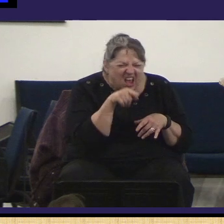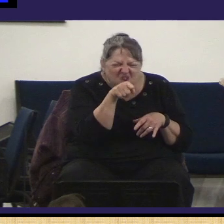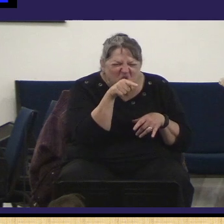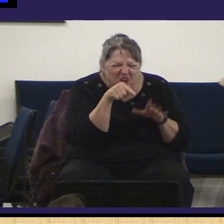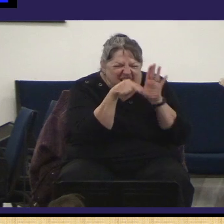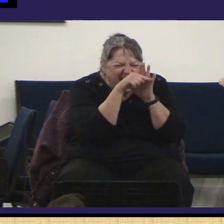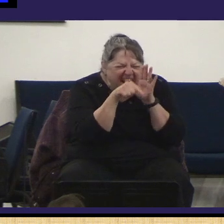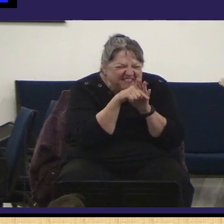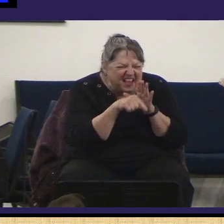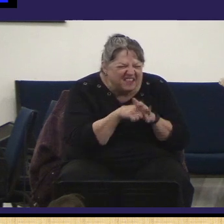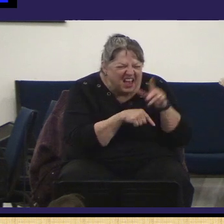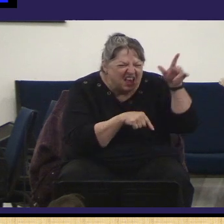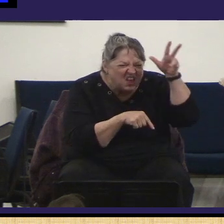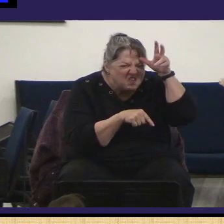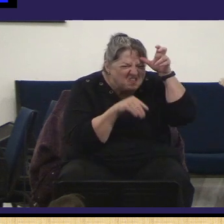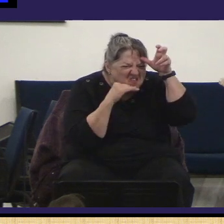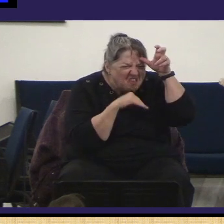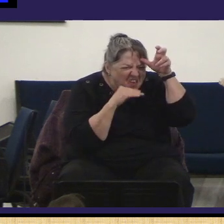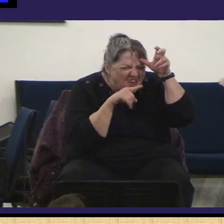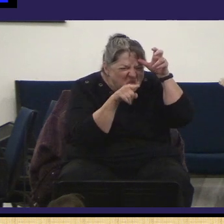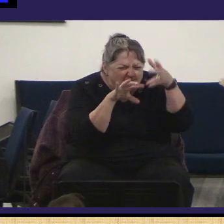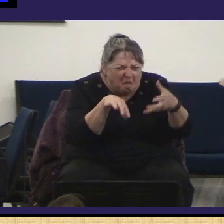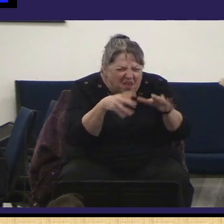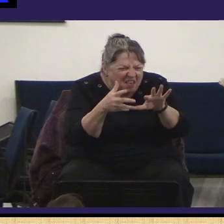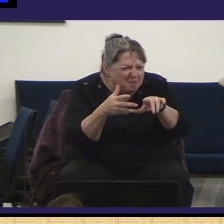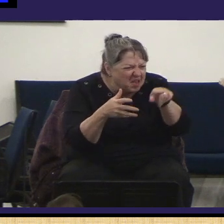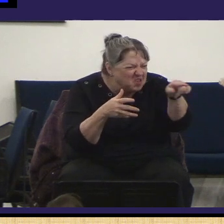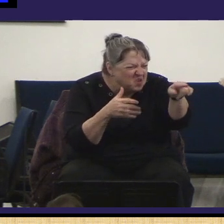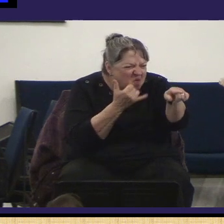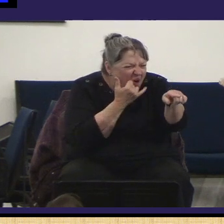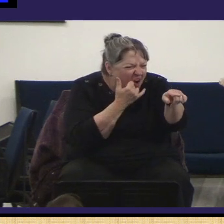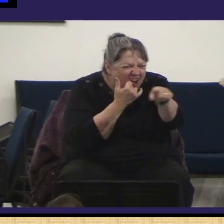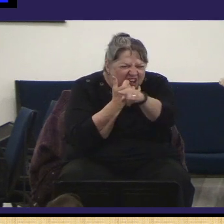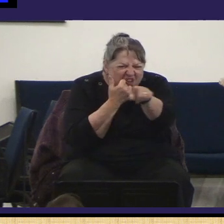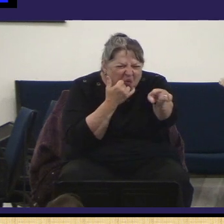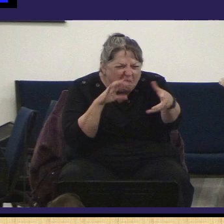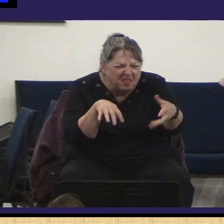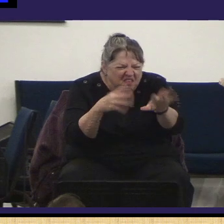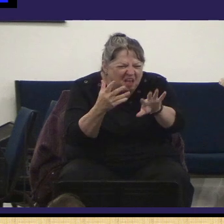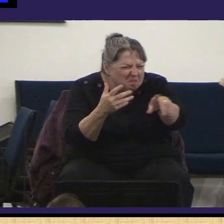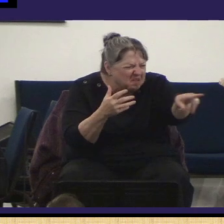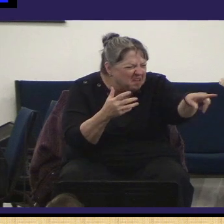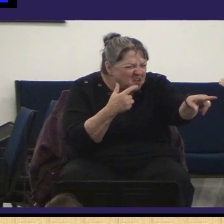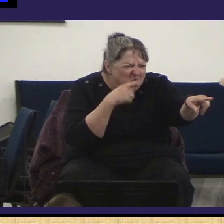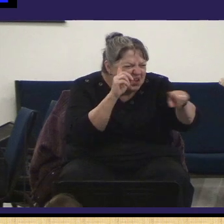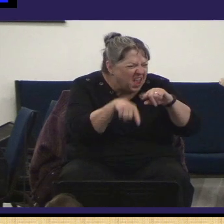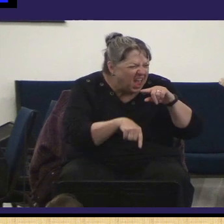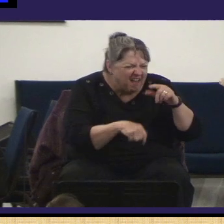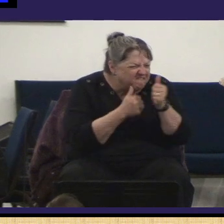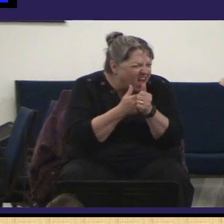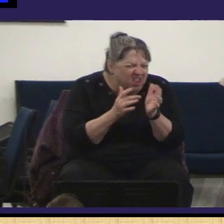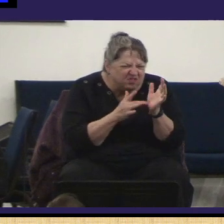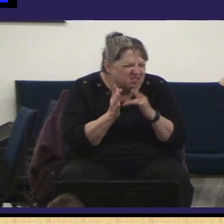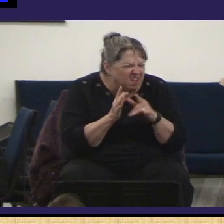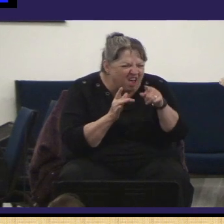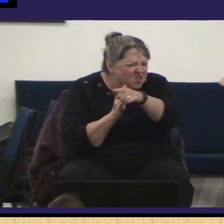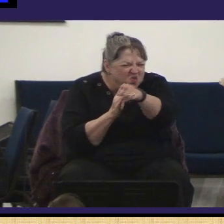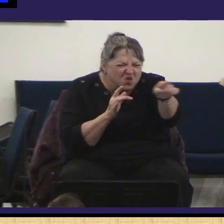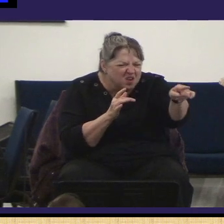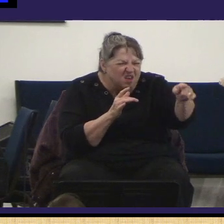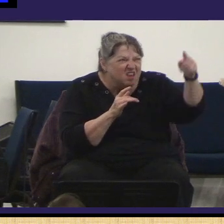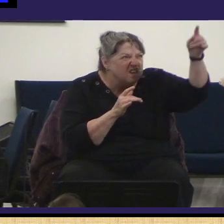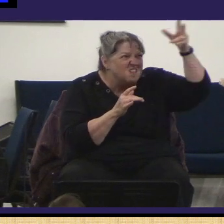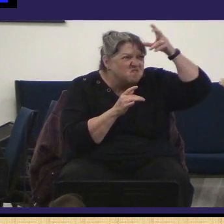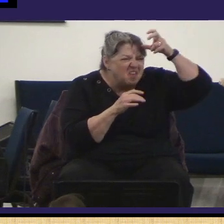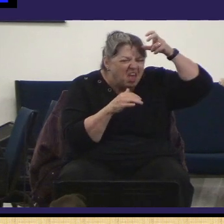How many of you heard that? You messed up again. Are you really a Christian? Are you really a child of God? You don't belong to God. He's angry